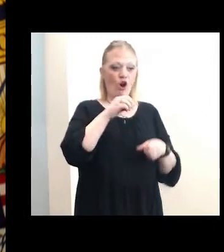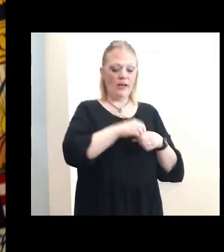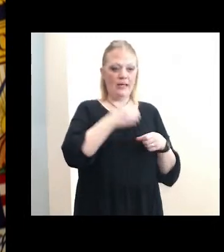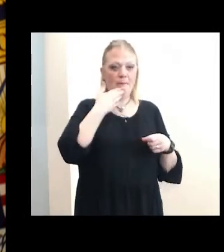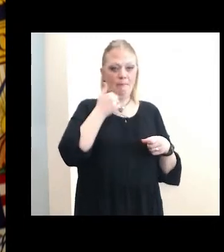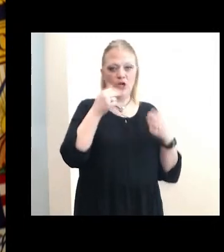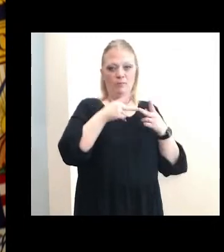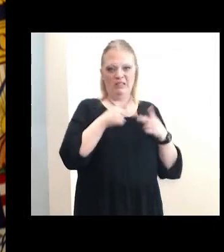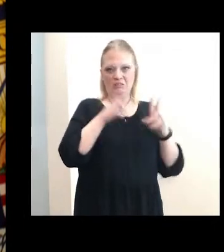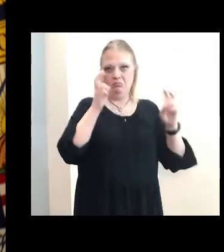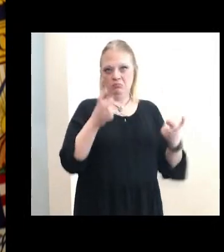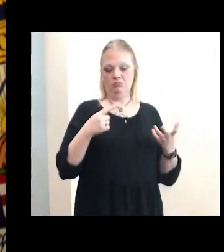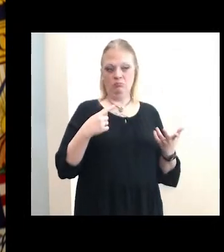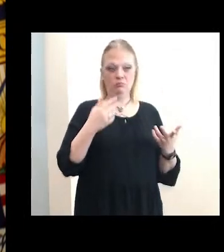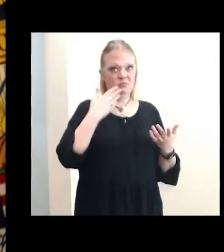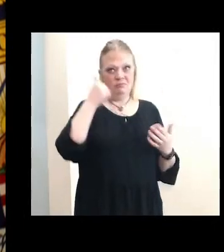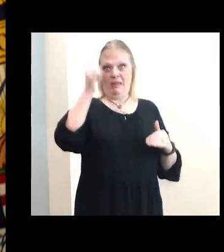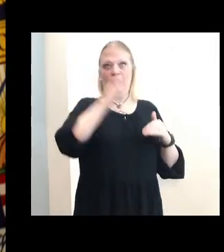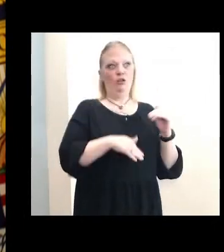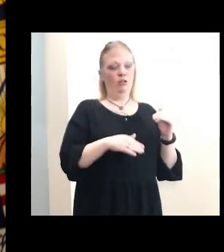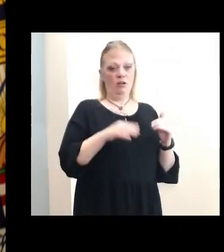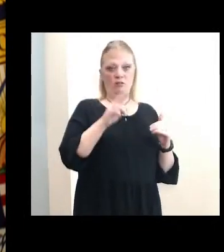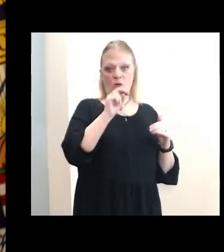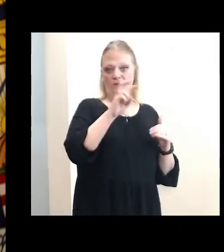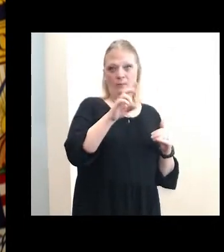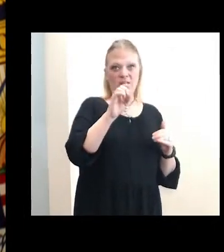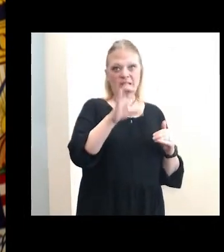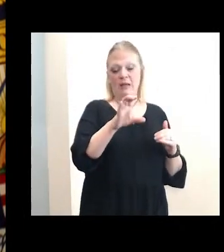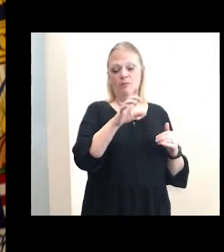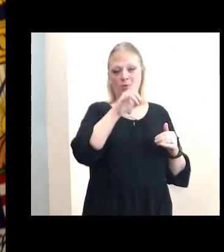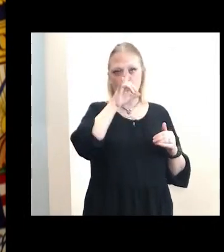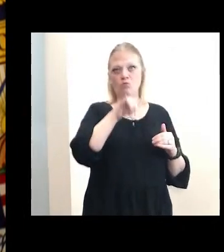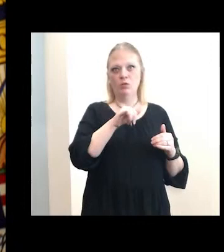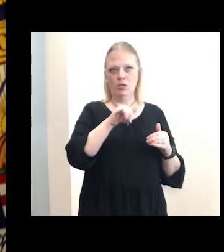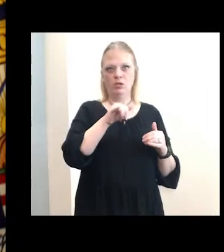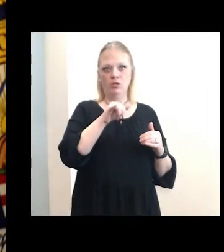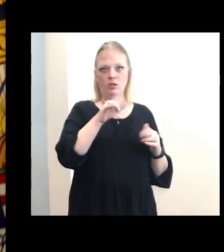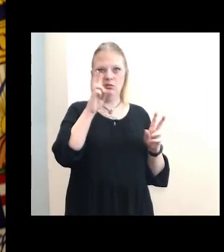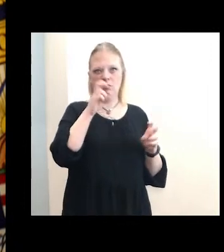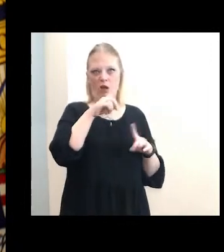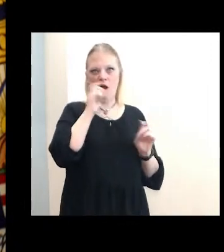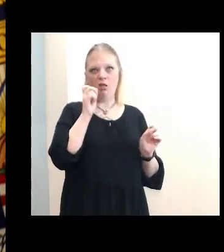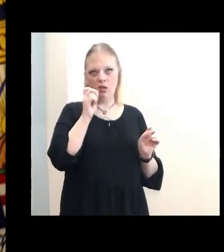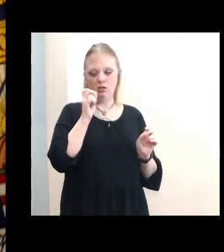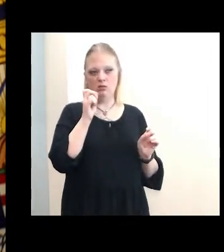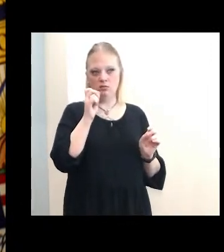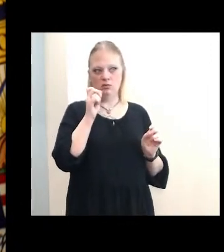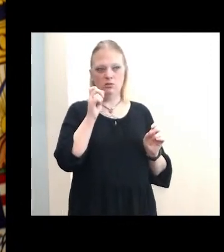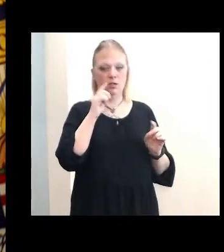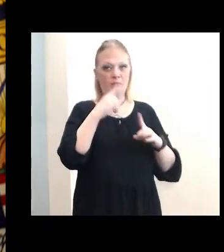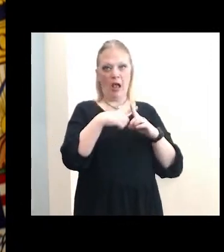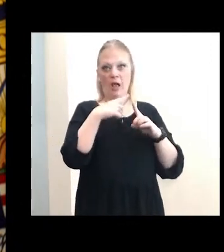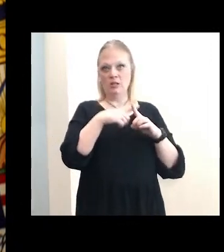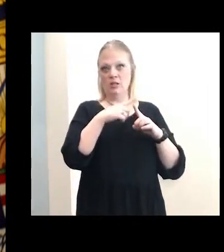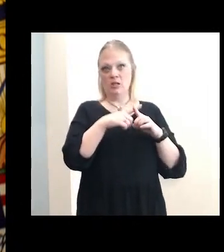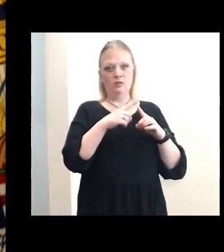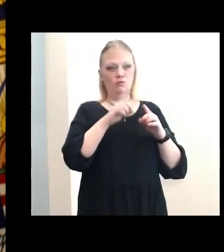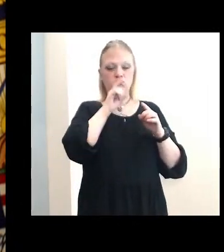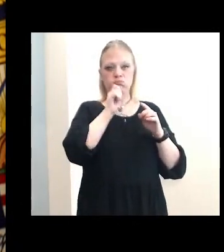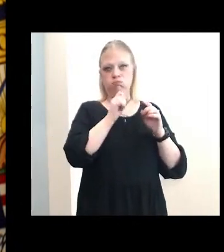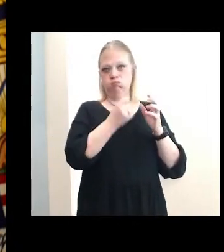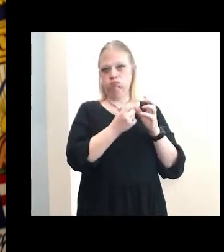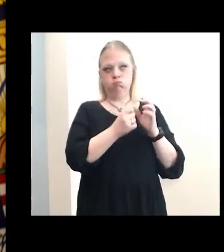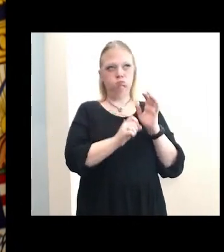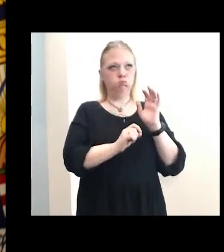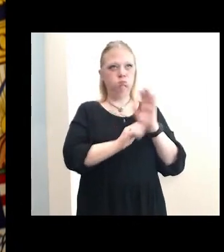We certainly are much better than we were in November and December, when it was really ugly and the caseloads were exploding, and we were